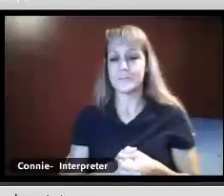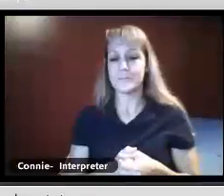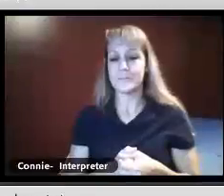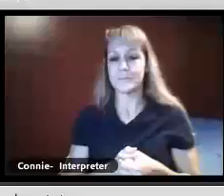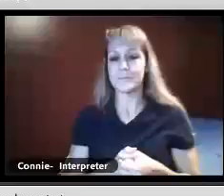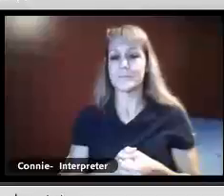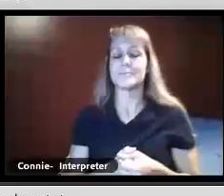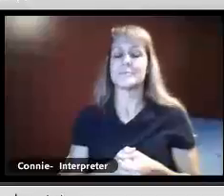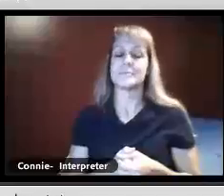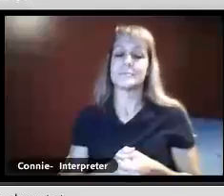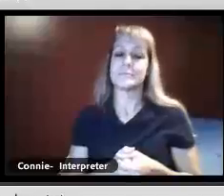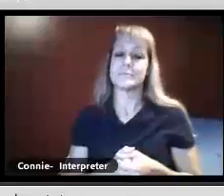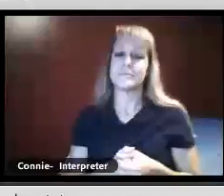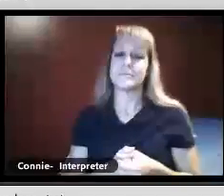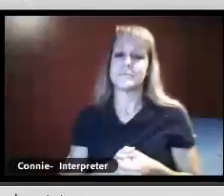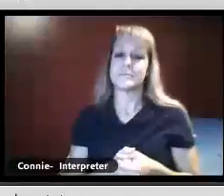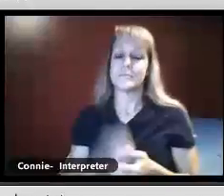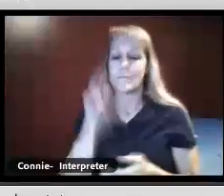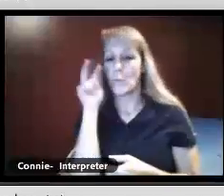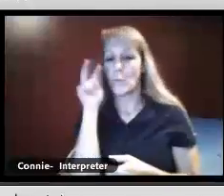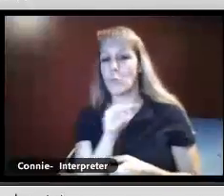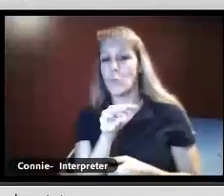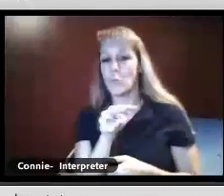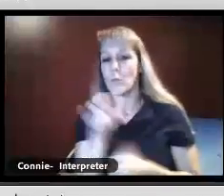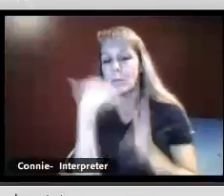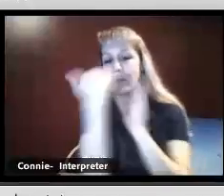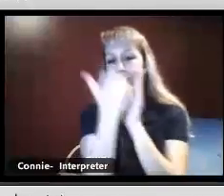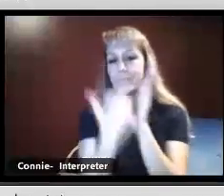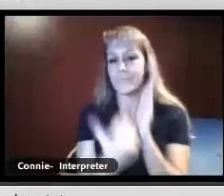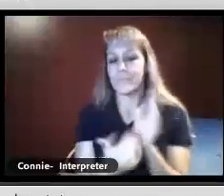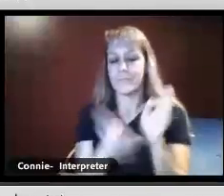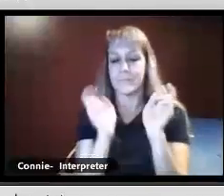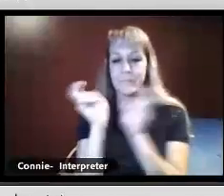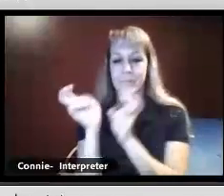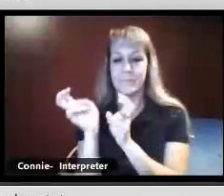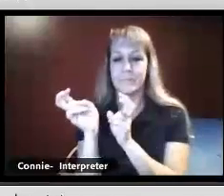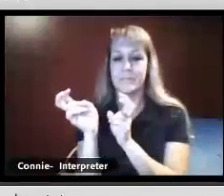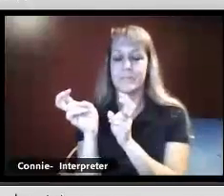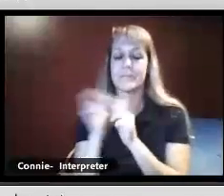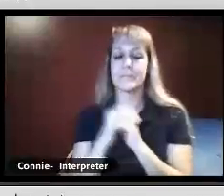And I'm looking at the list of topics here. So there's an